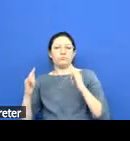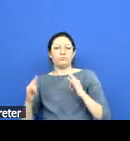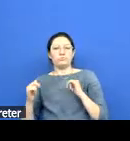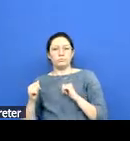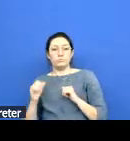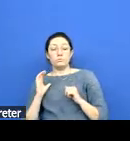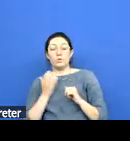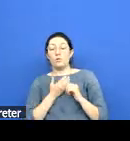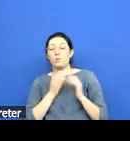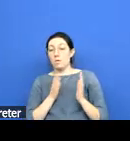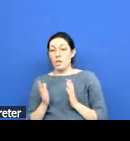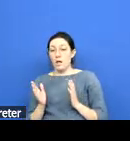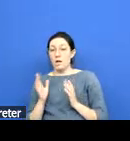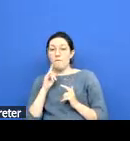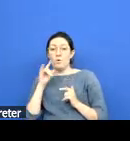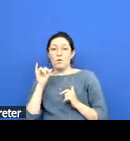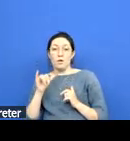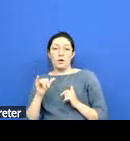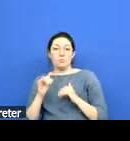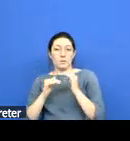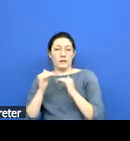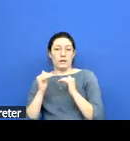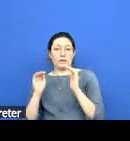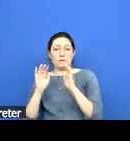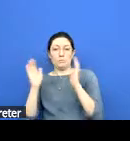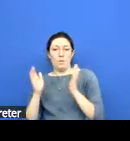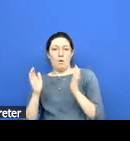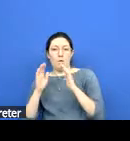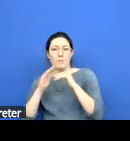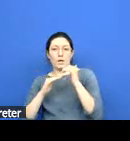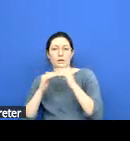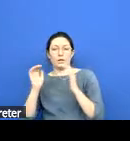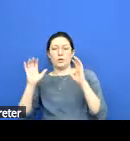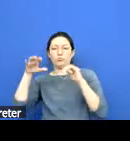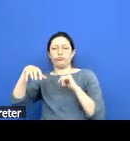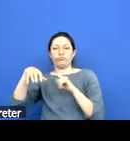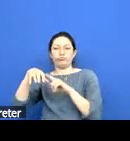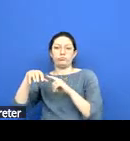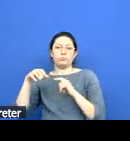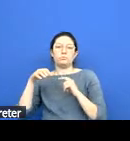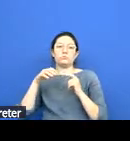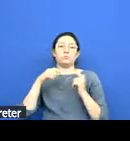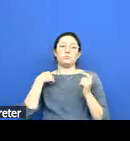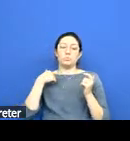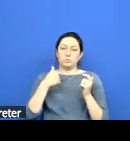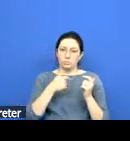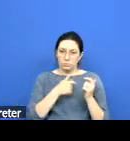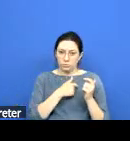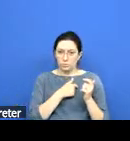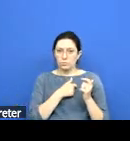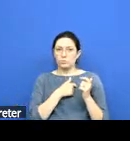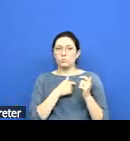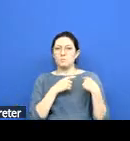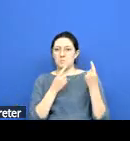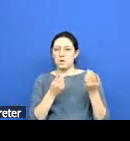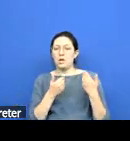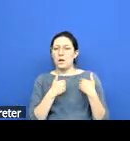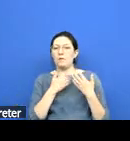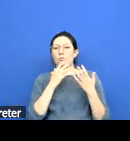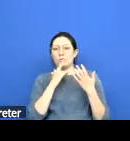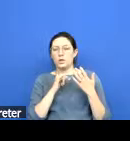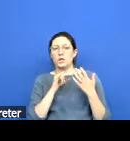that we work with, and I should go back, the supervisor and staff and planning, we've had a couple of really